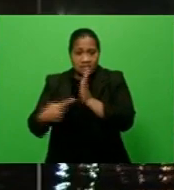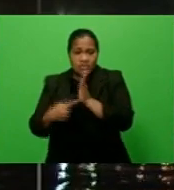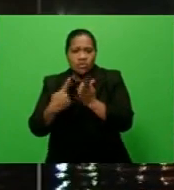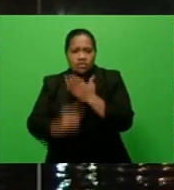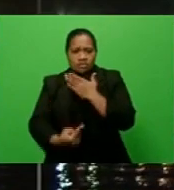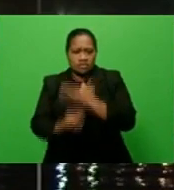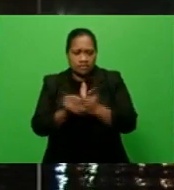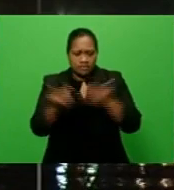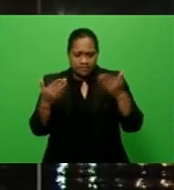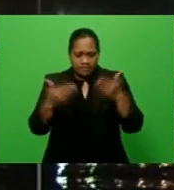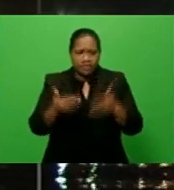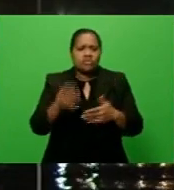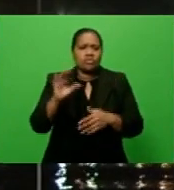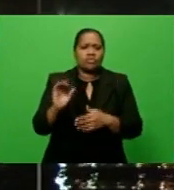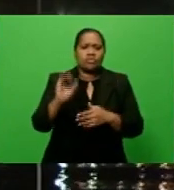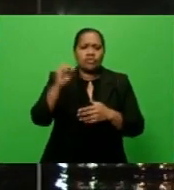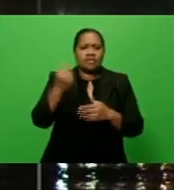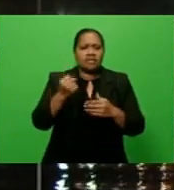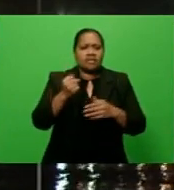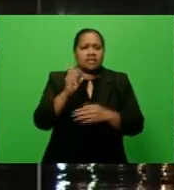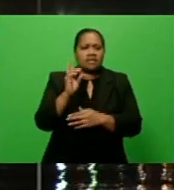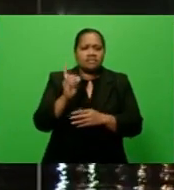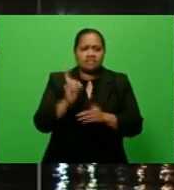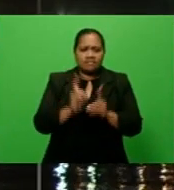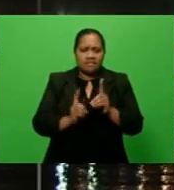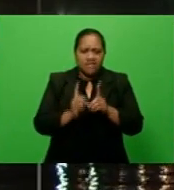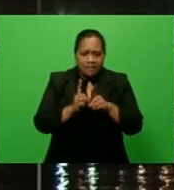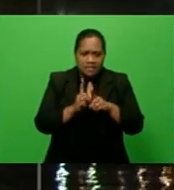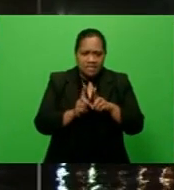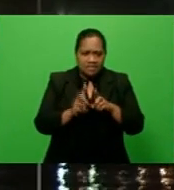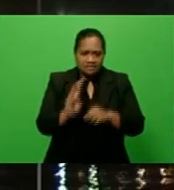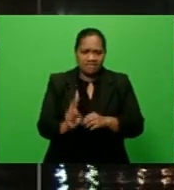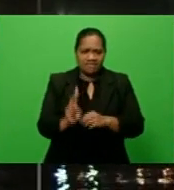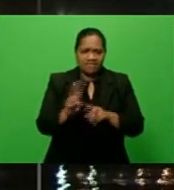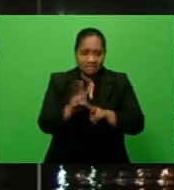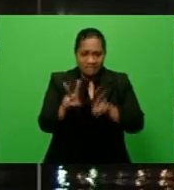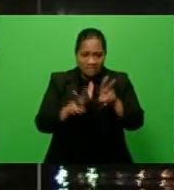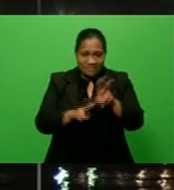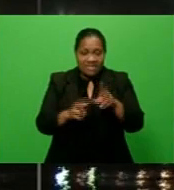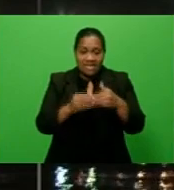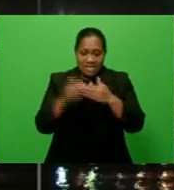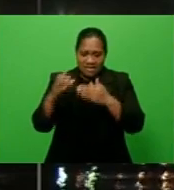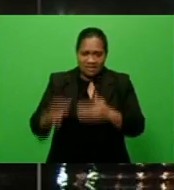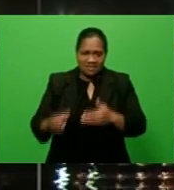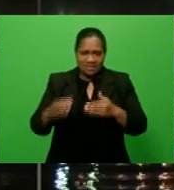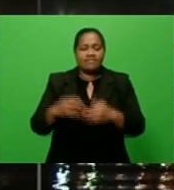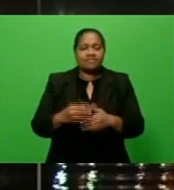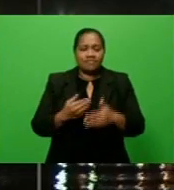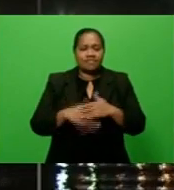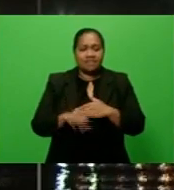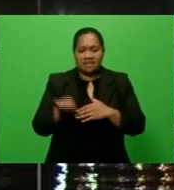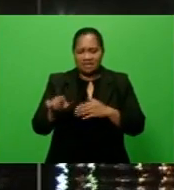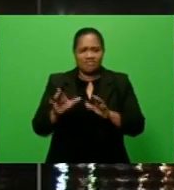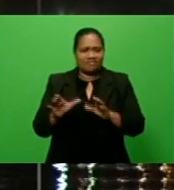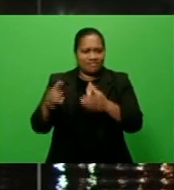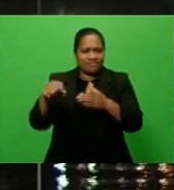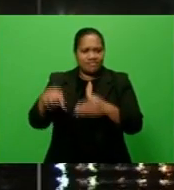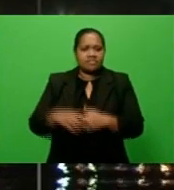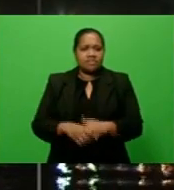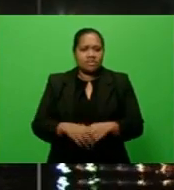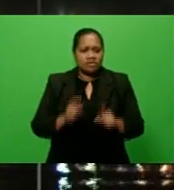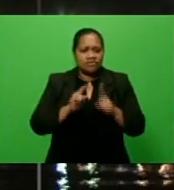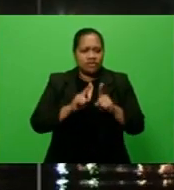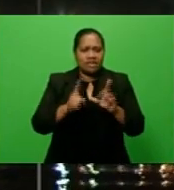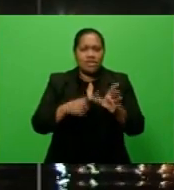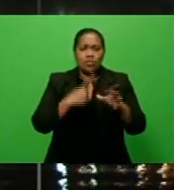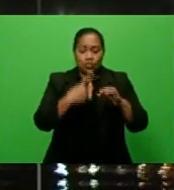the deputy leader position in the party and leading them to the 2022 general election. Following the acquittal of her case this